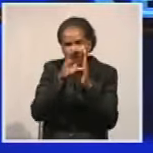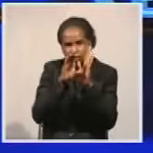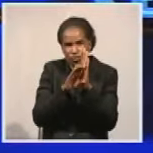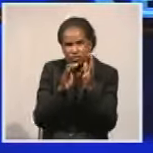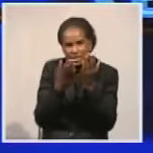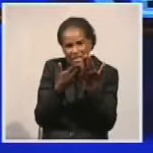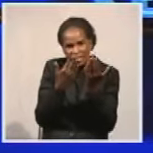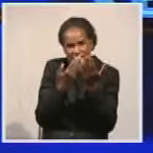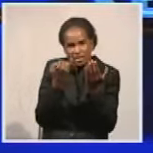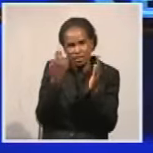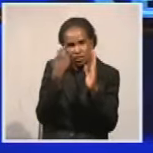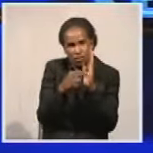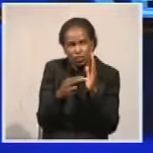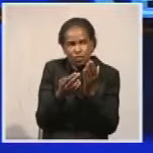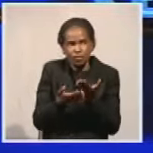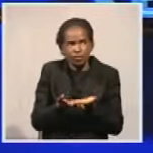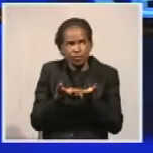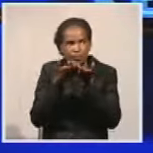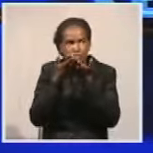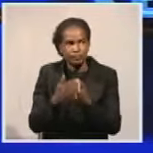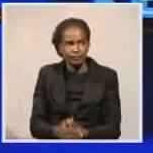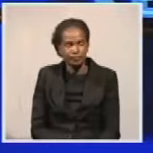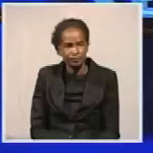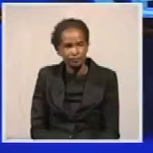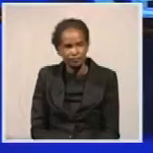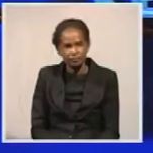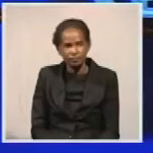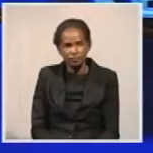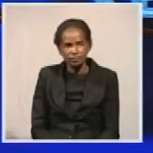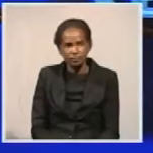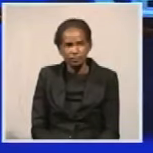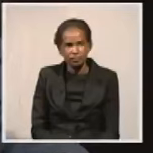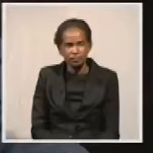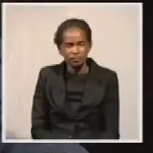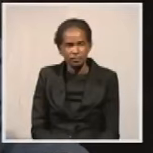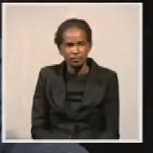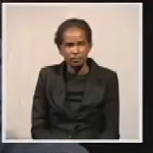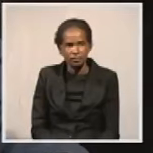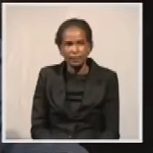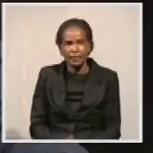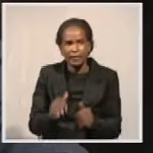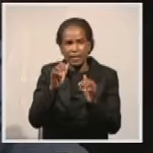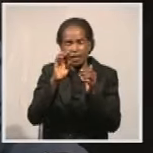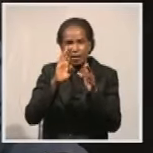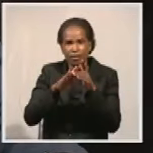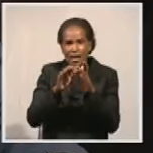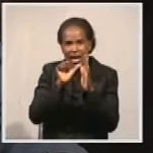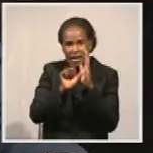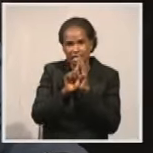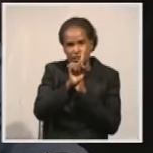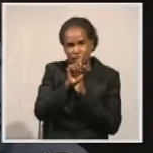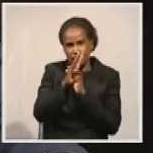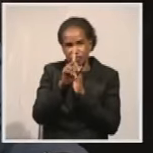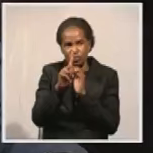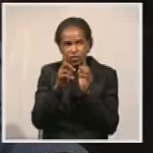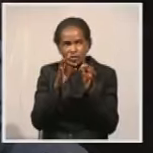that did not give us a lot of headache. In terms of Article 141, of course, also speaks about